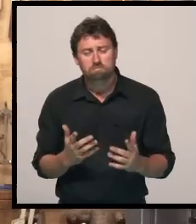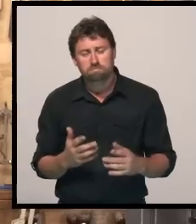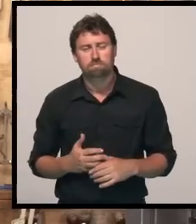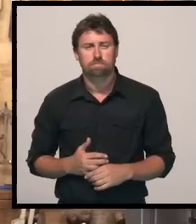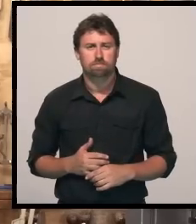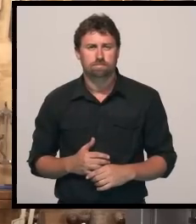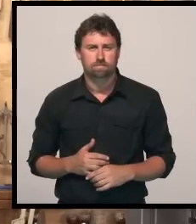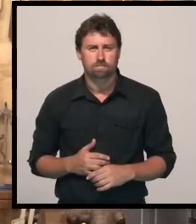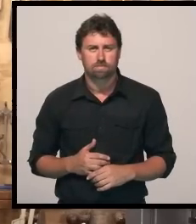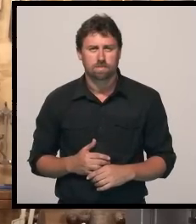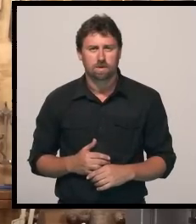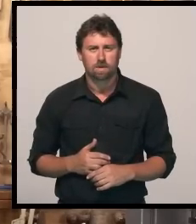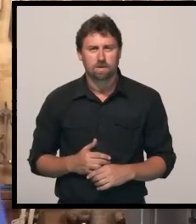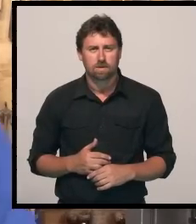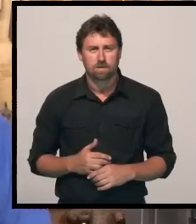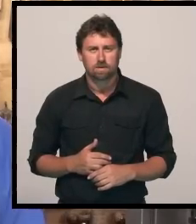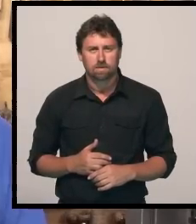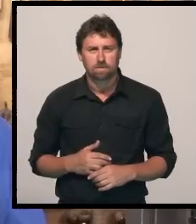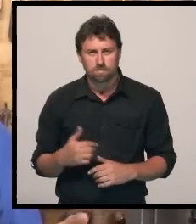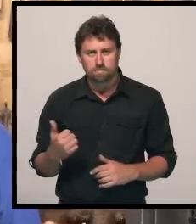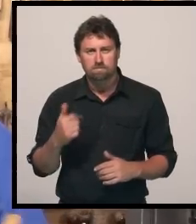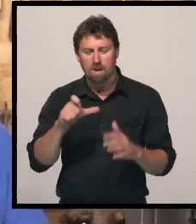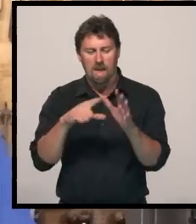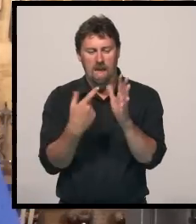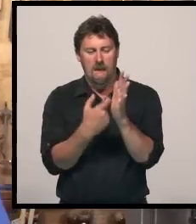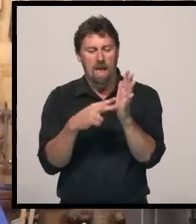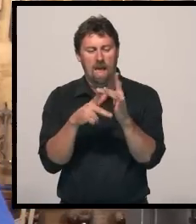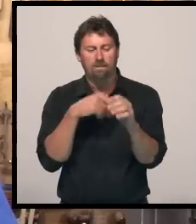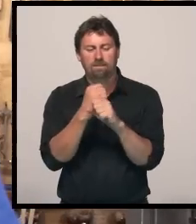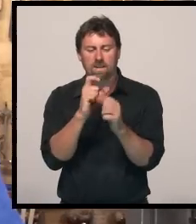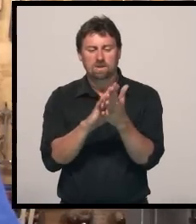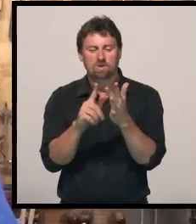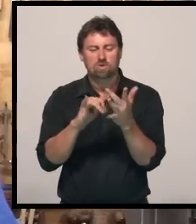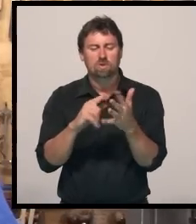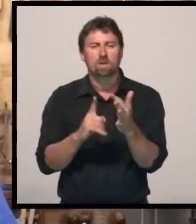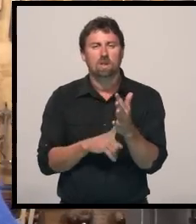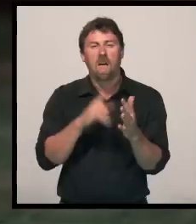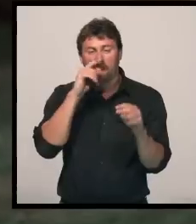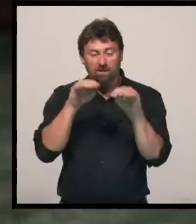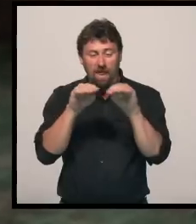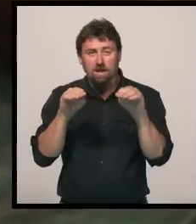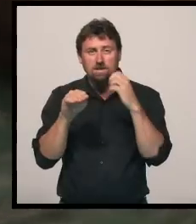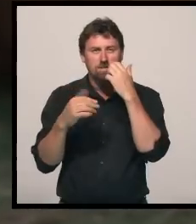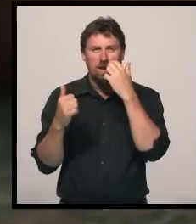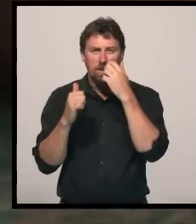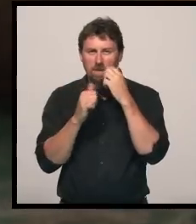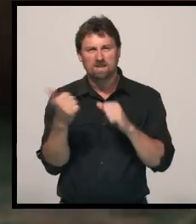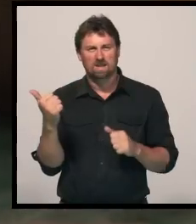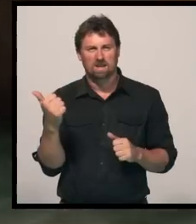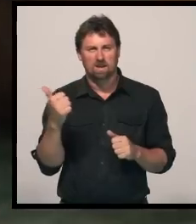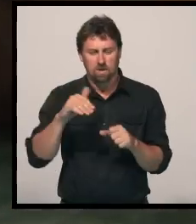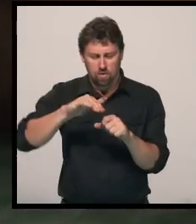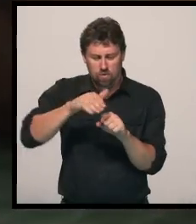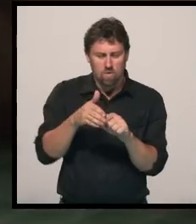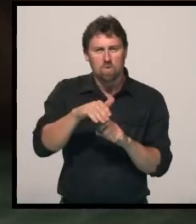here we go. I use a carving chisel. You can use a flat chisel, but it's just quicker if you've got a, this is a